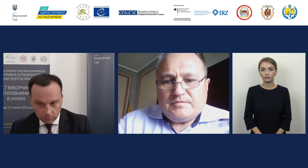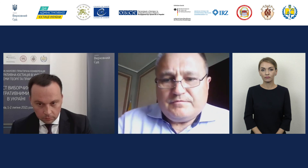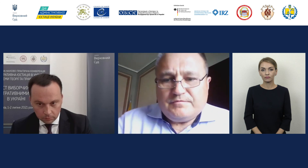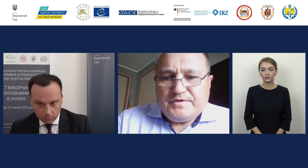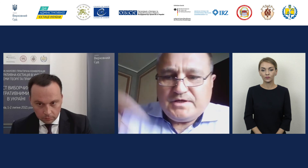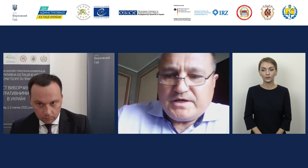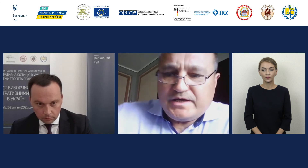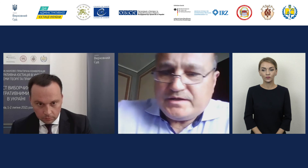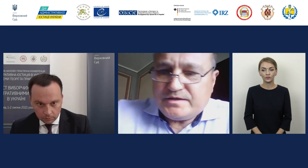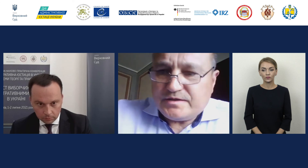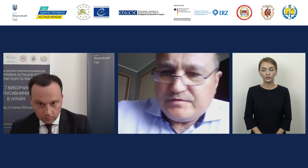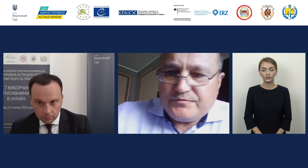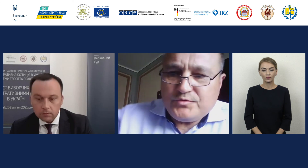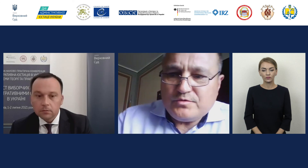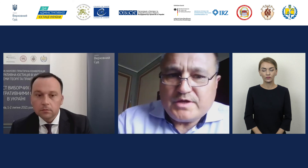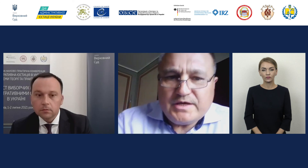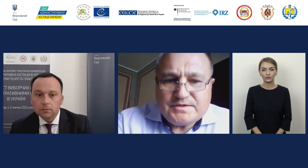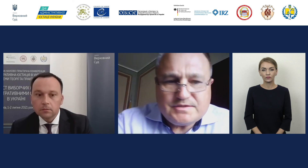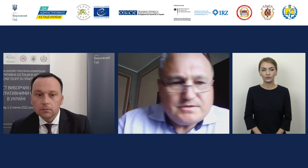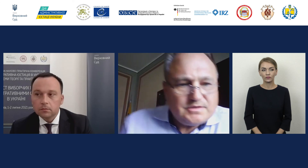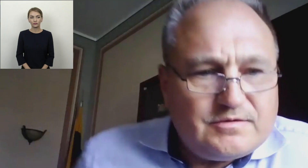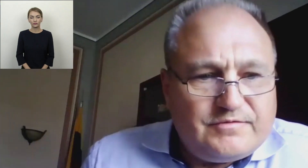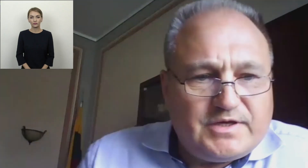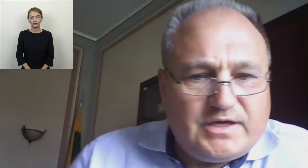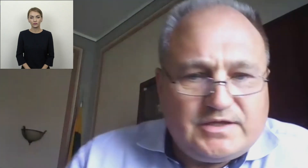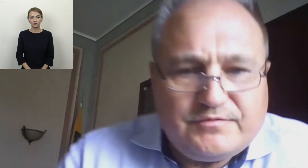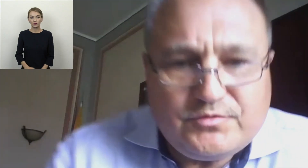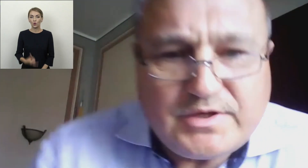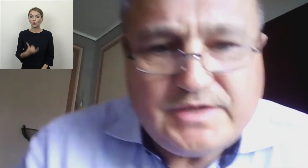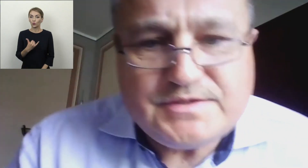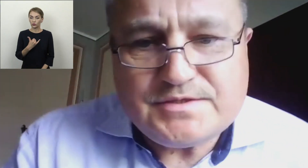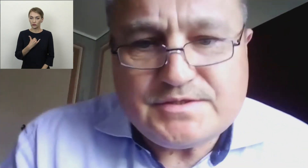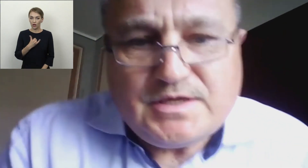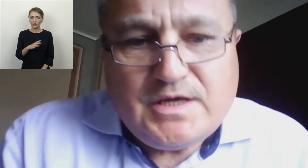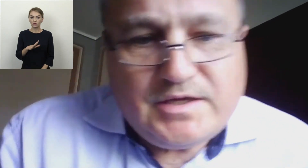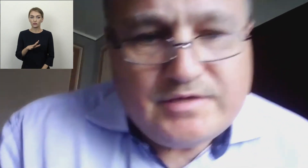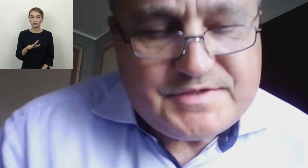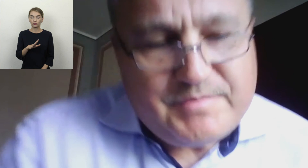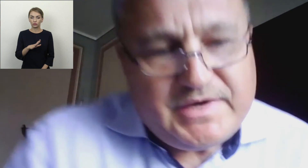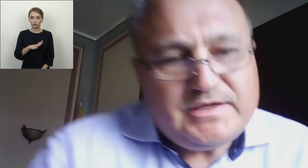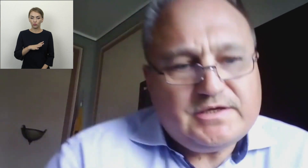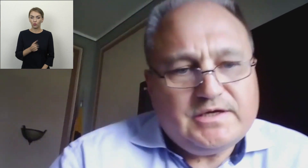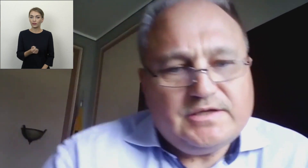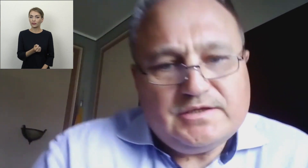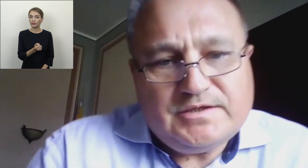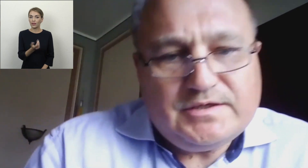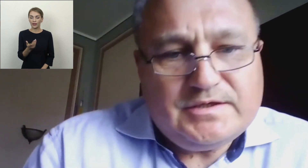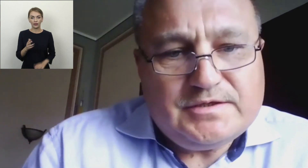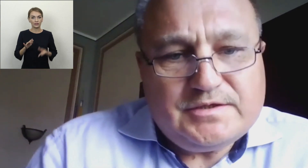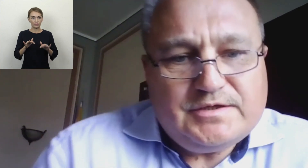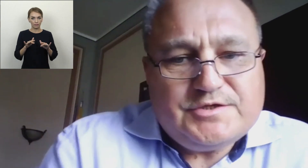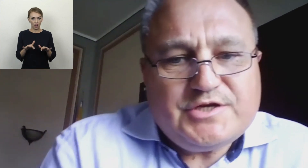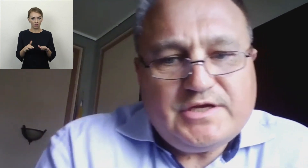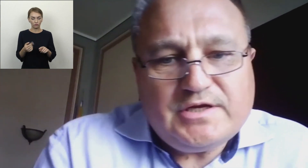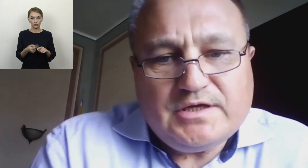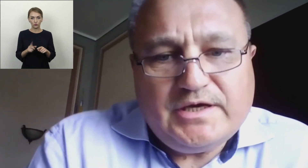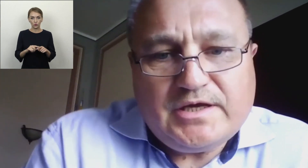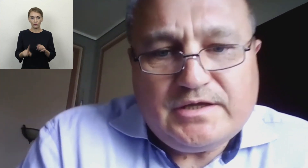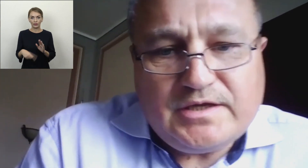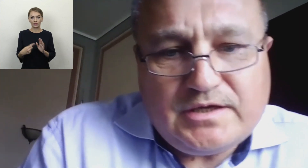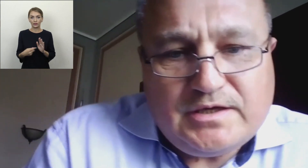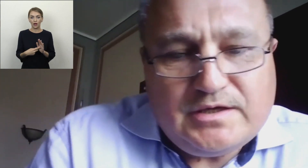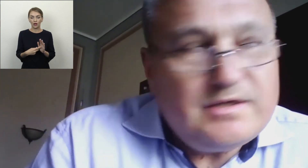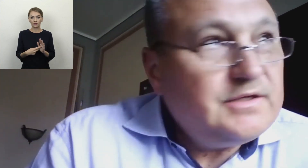Yeah, we had a few cases. We had a few cases in this matter, and in general, I